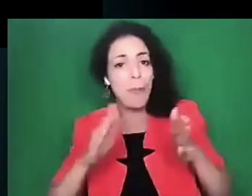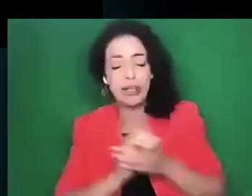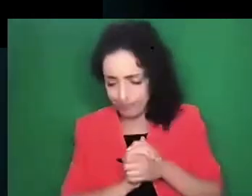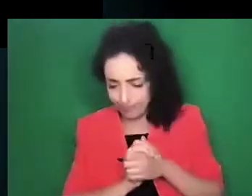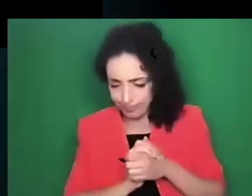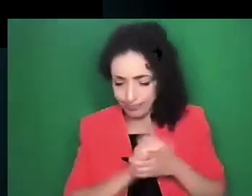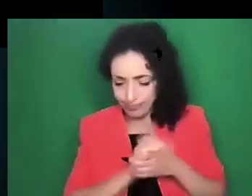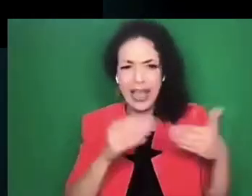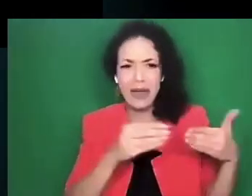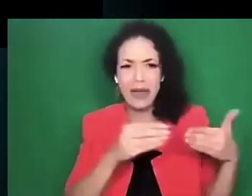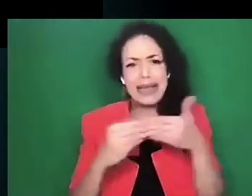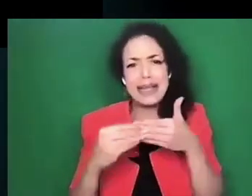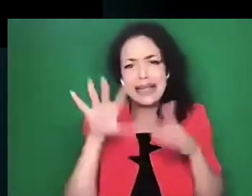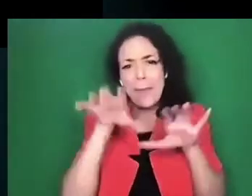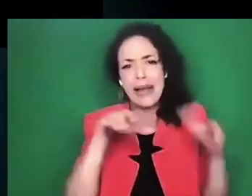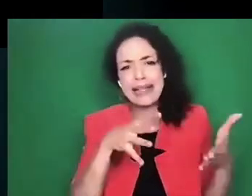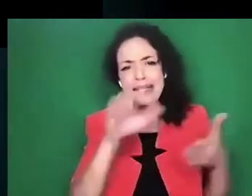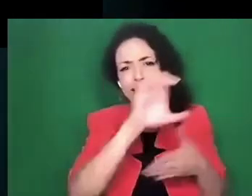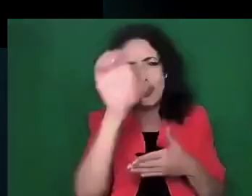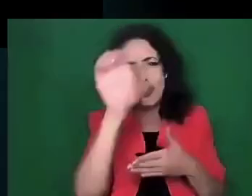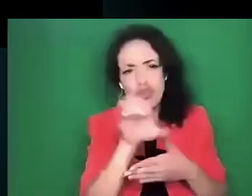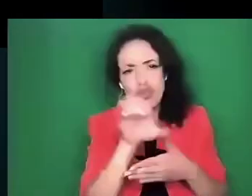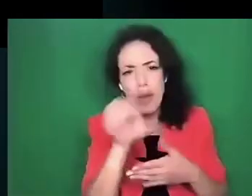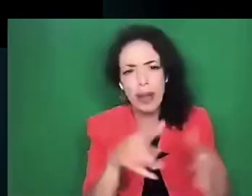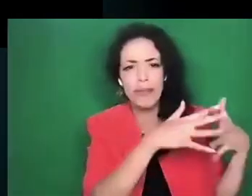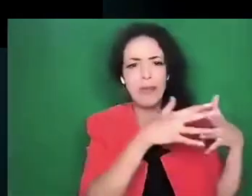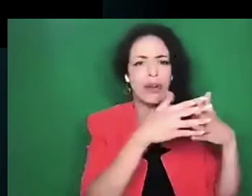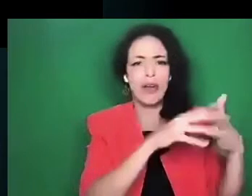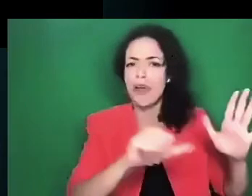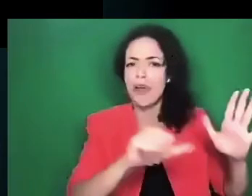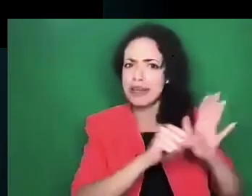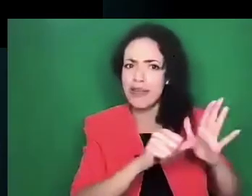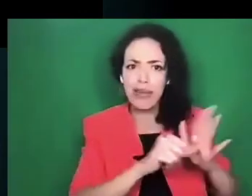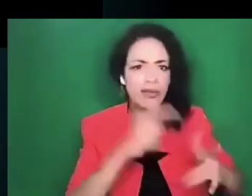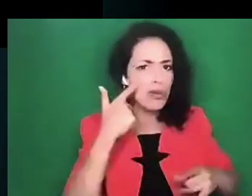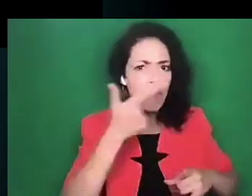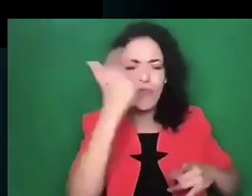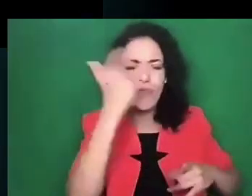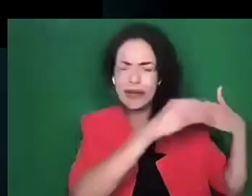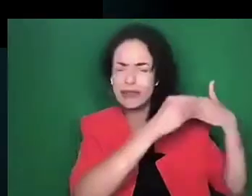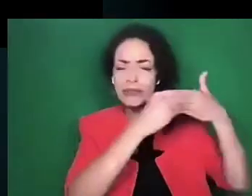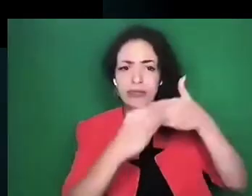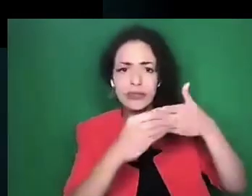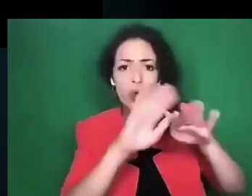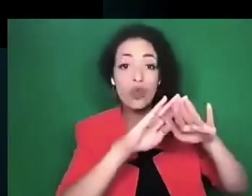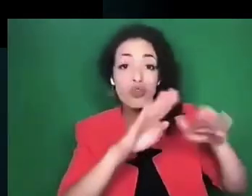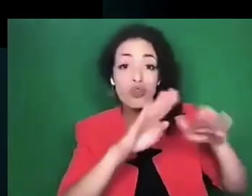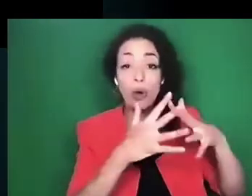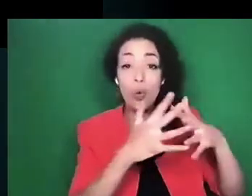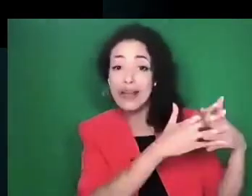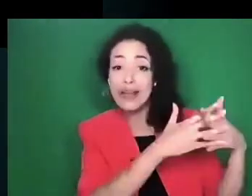it is hard to find stories about pioneering non-Western and non-white people investing in such technologies when we think of early